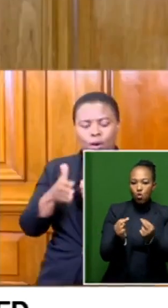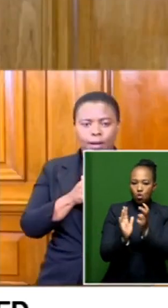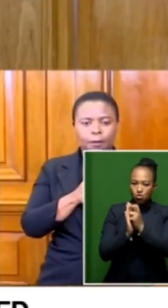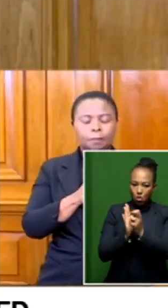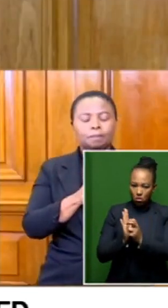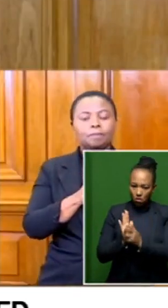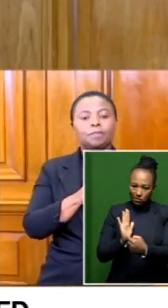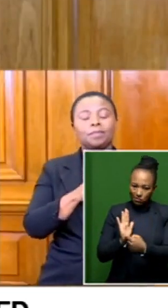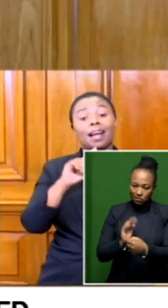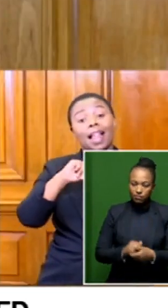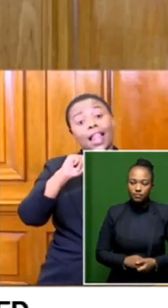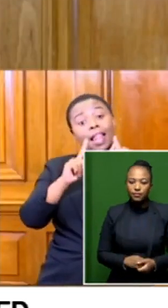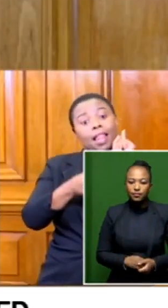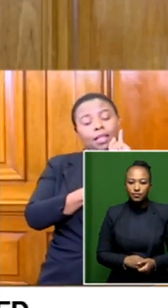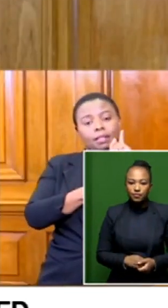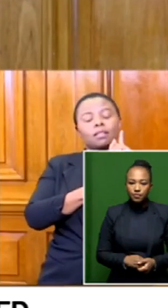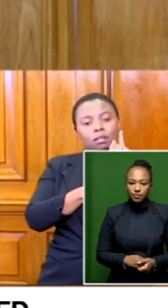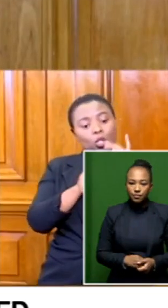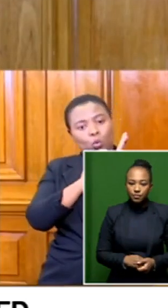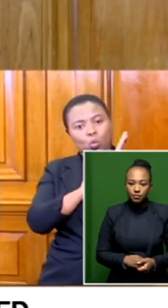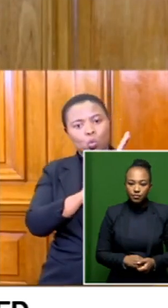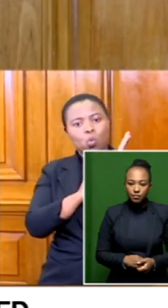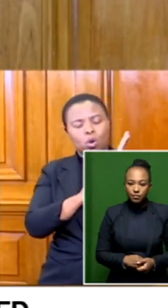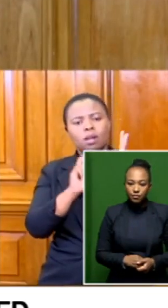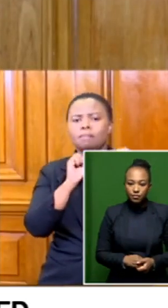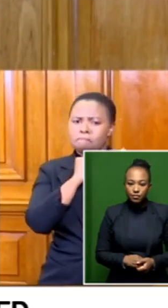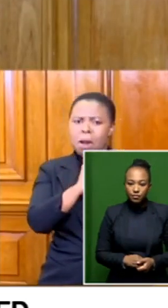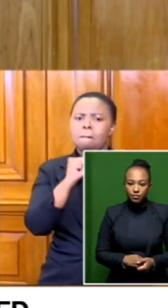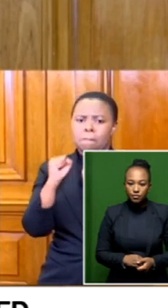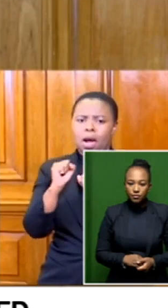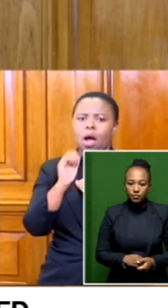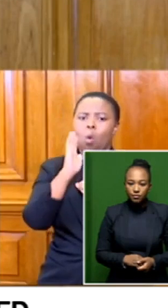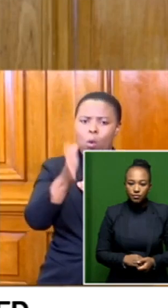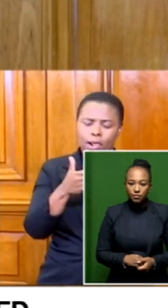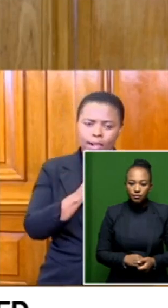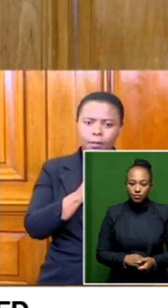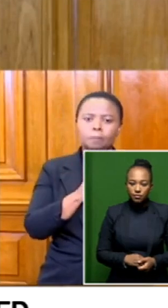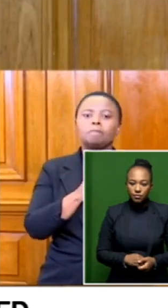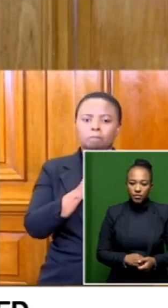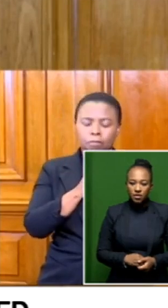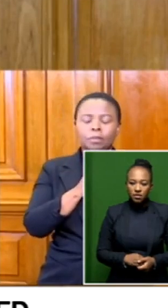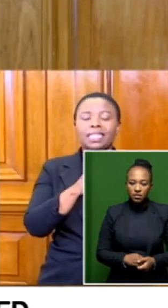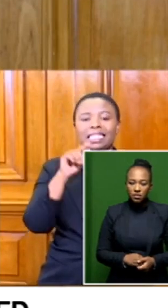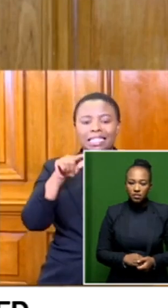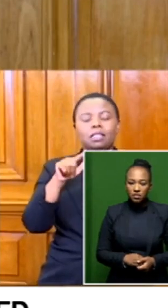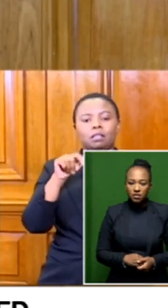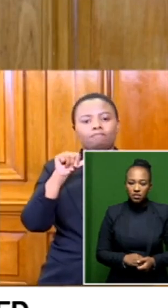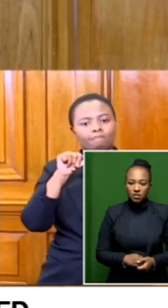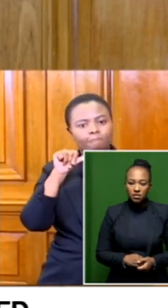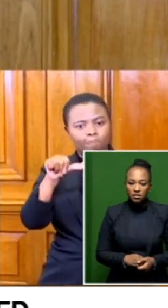one last measure that will outlive or remain and outlive the national state of